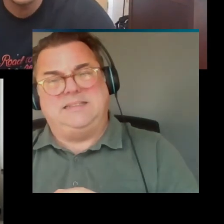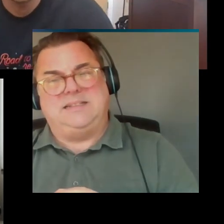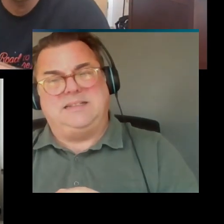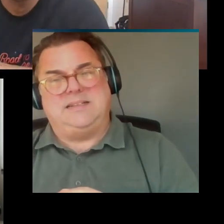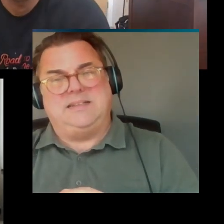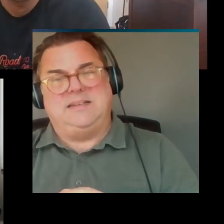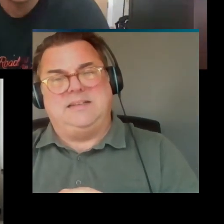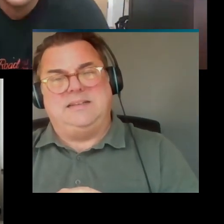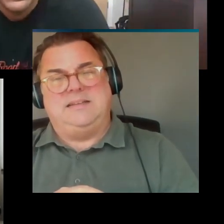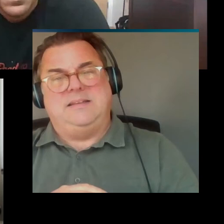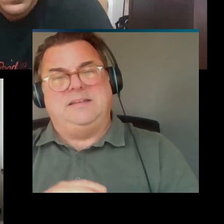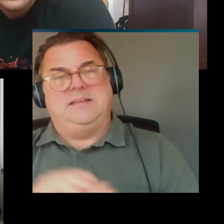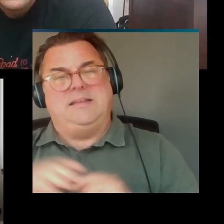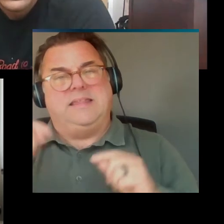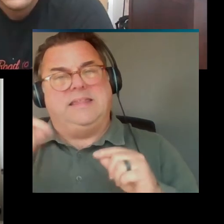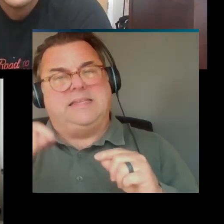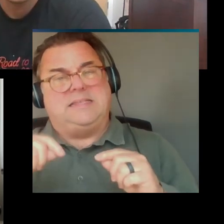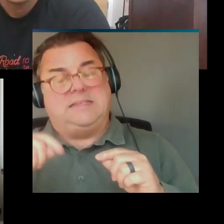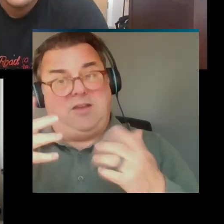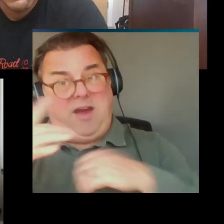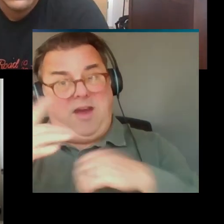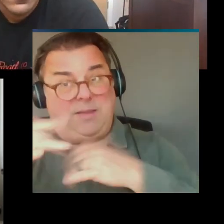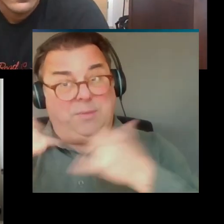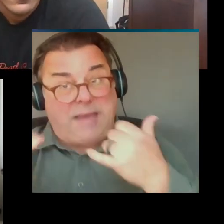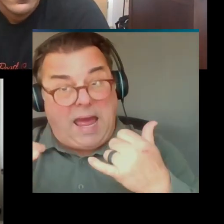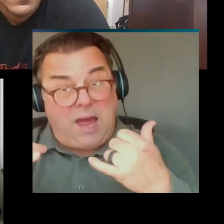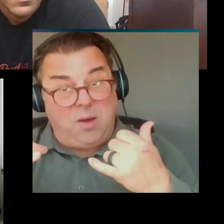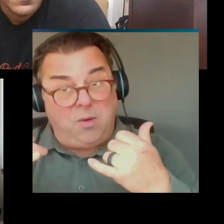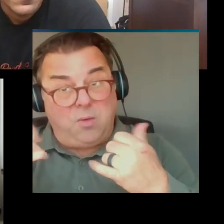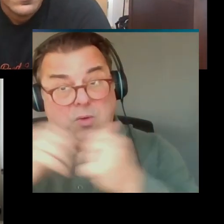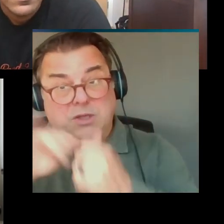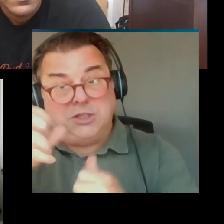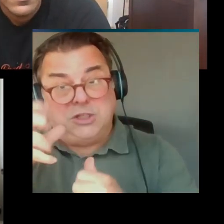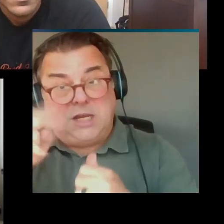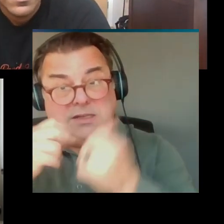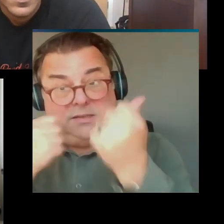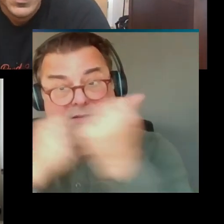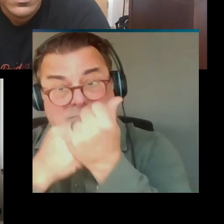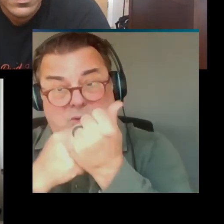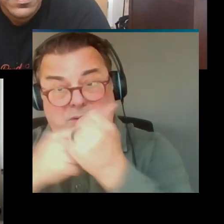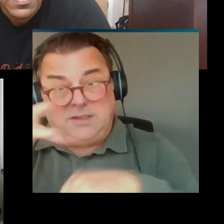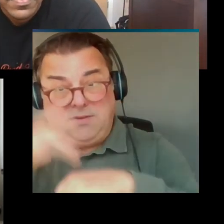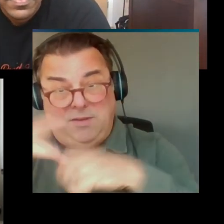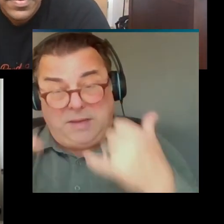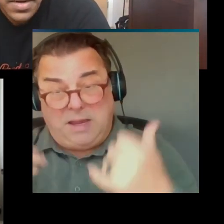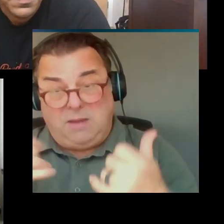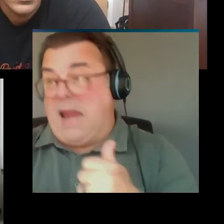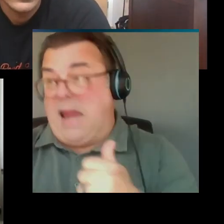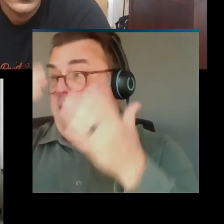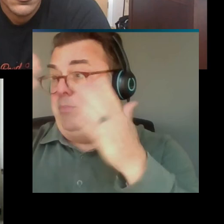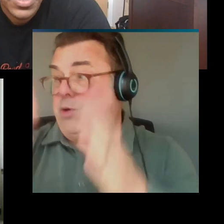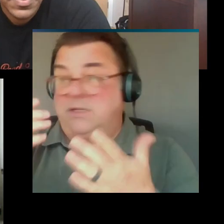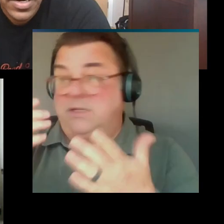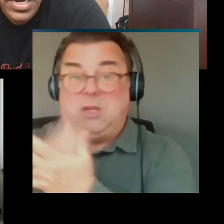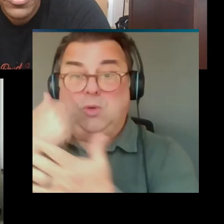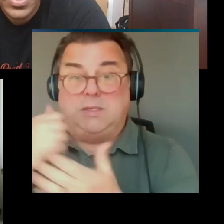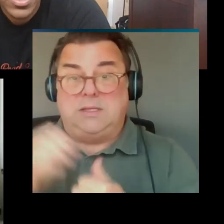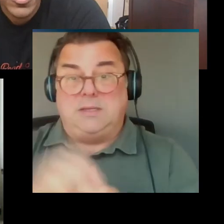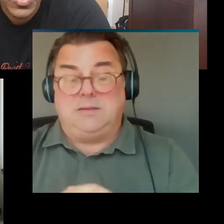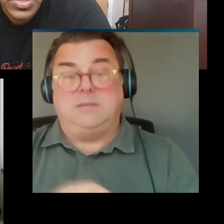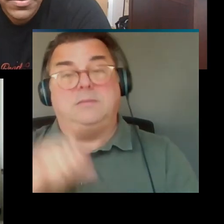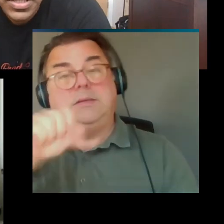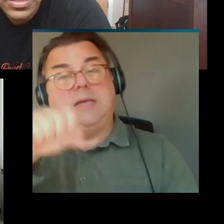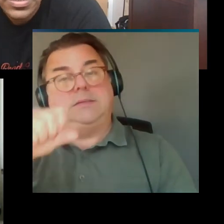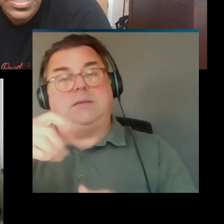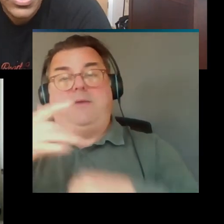is available today, right? The JSON support is live. Everybody can start using it right now. Yep, it is